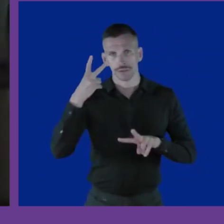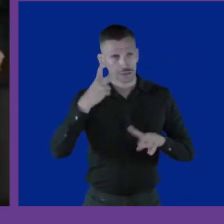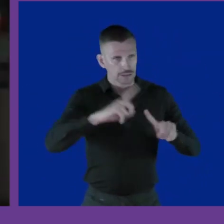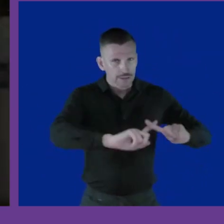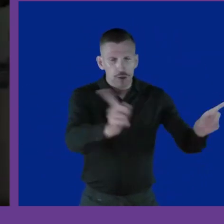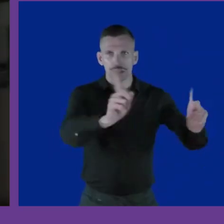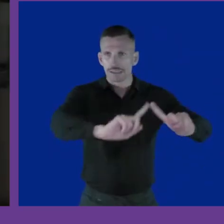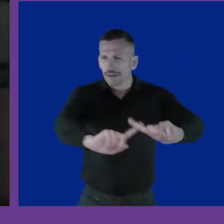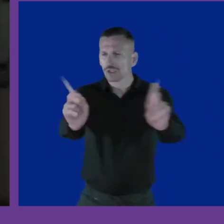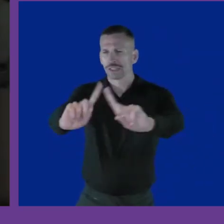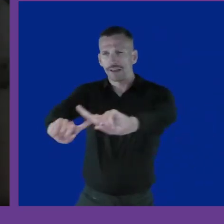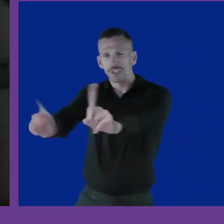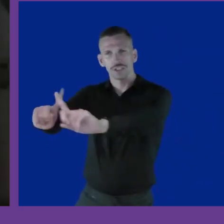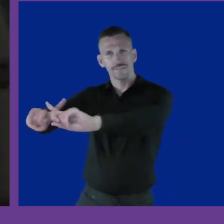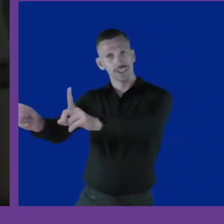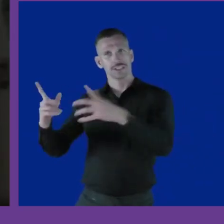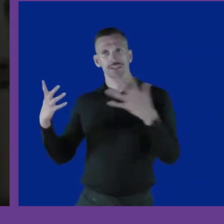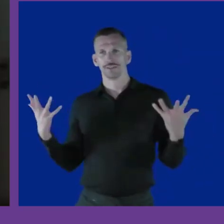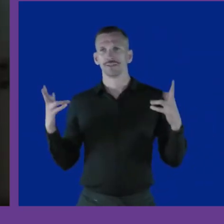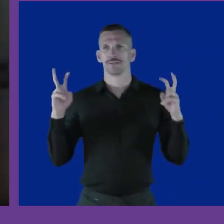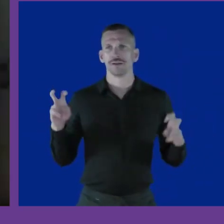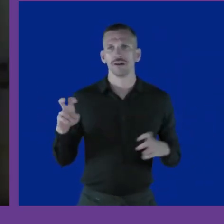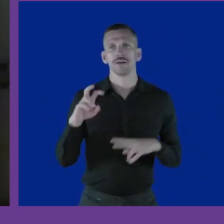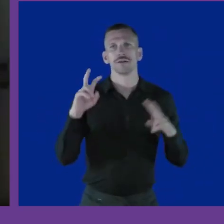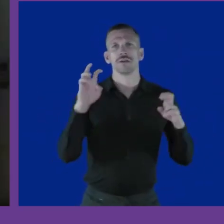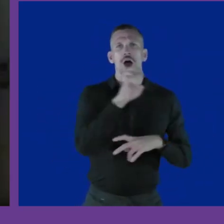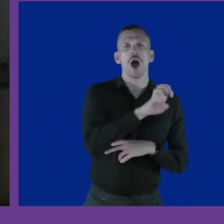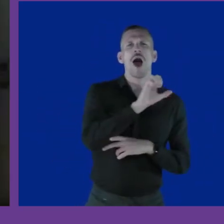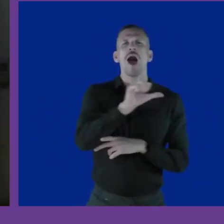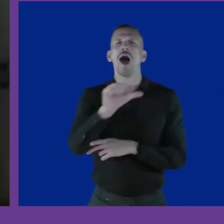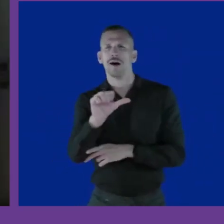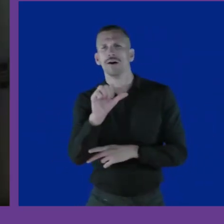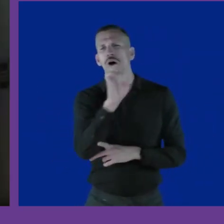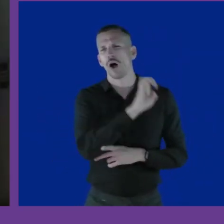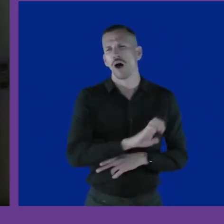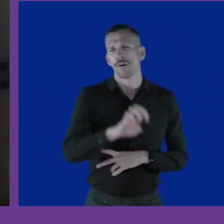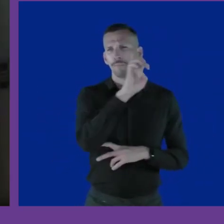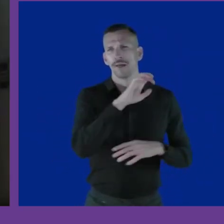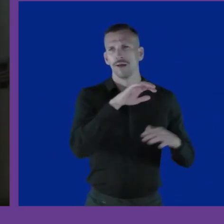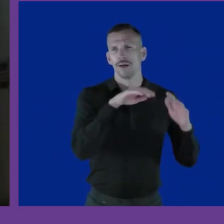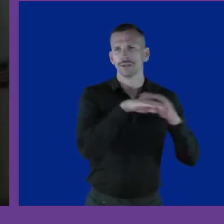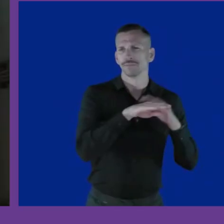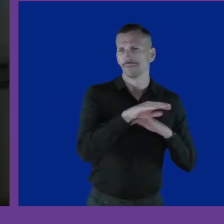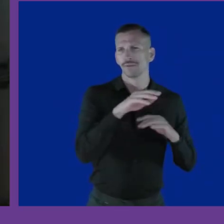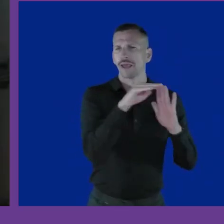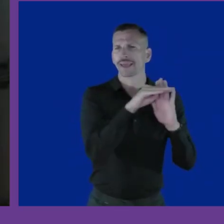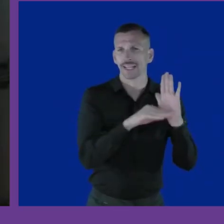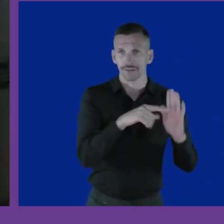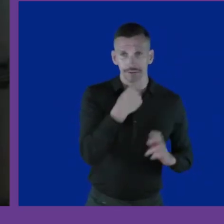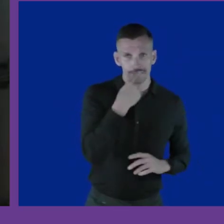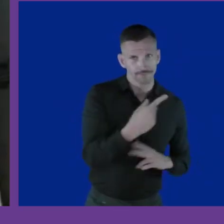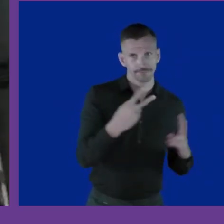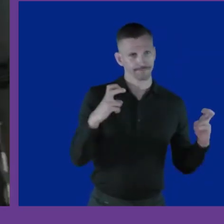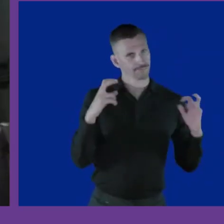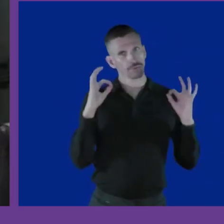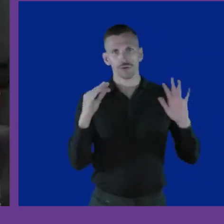Some have transposed the directive into law, and then we have banking standards on level 3, which